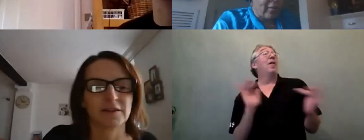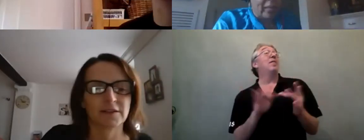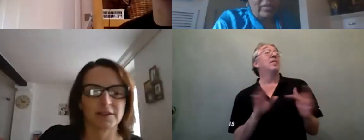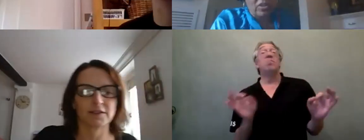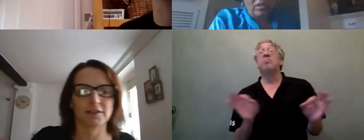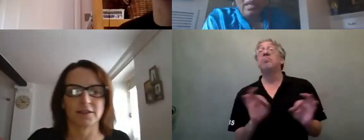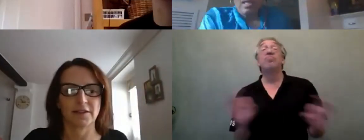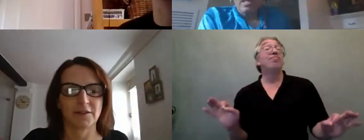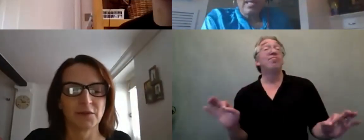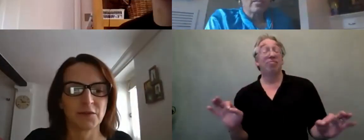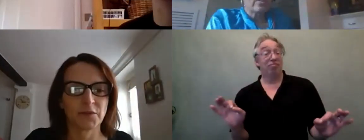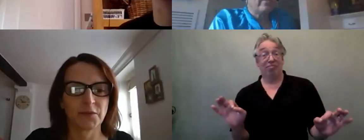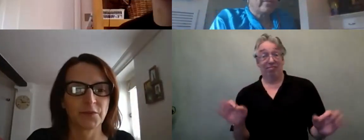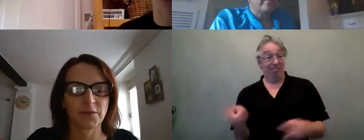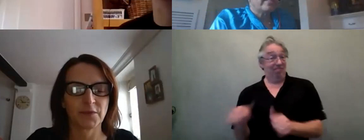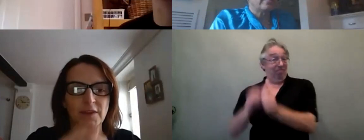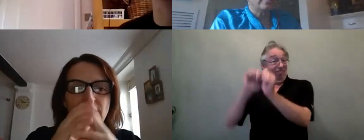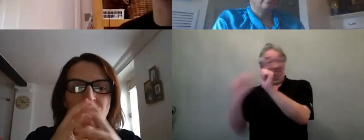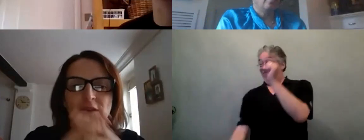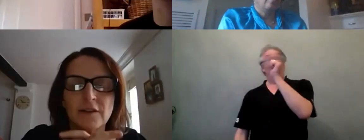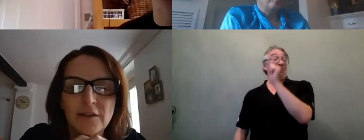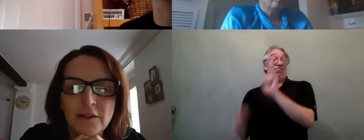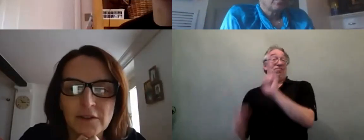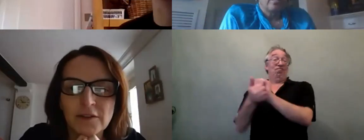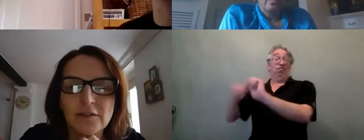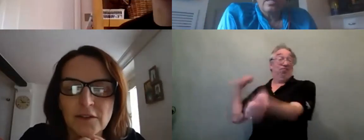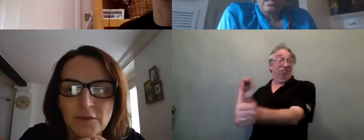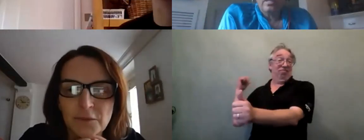and it's a great question. And actually, very recently,